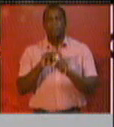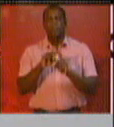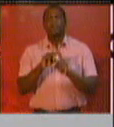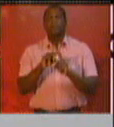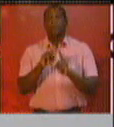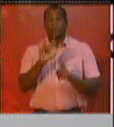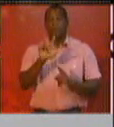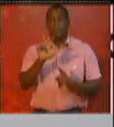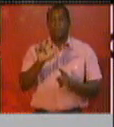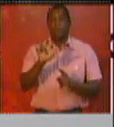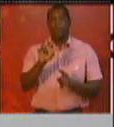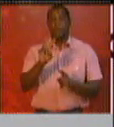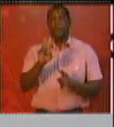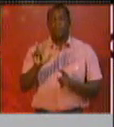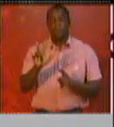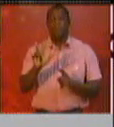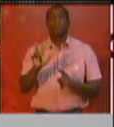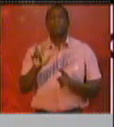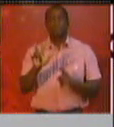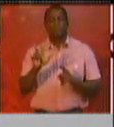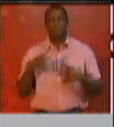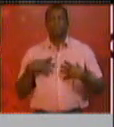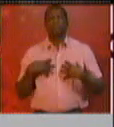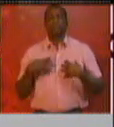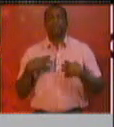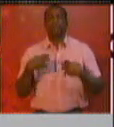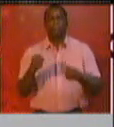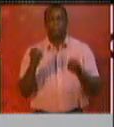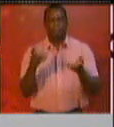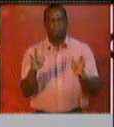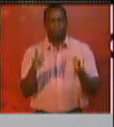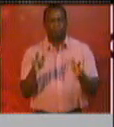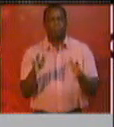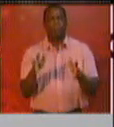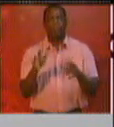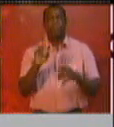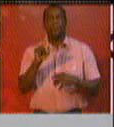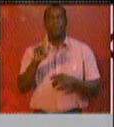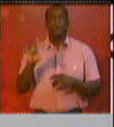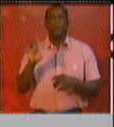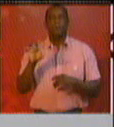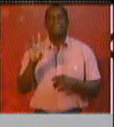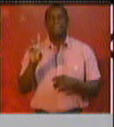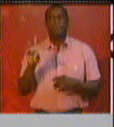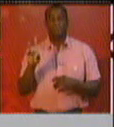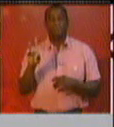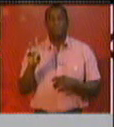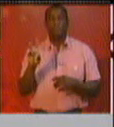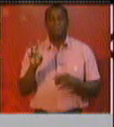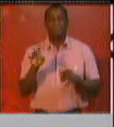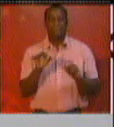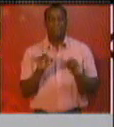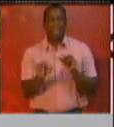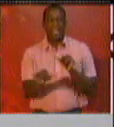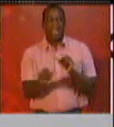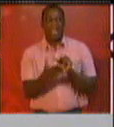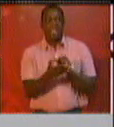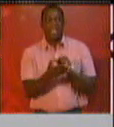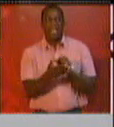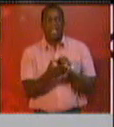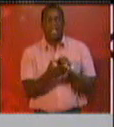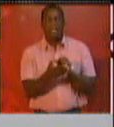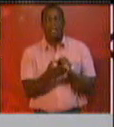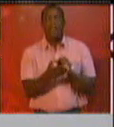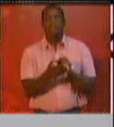7,323 have already recovered. There are 177 current active positive cases. Of